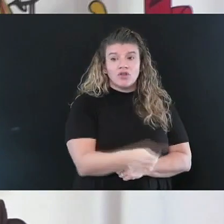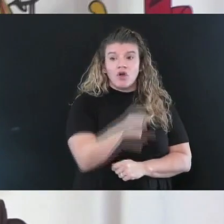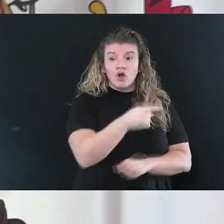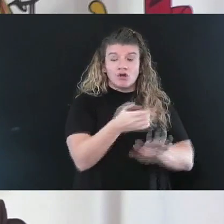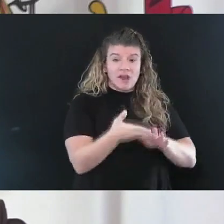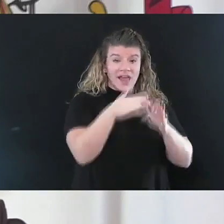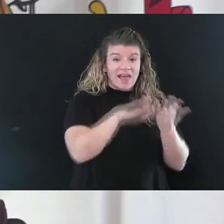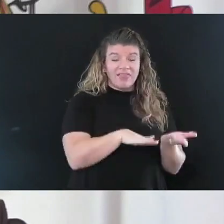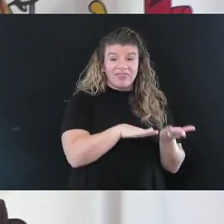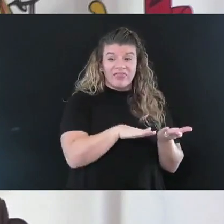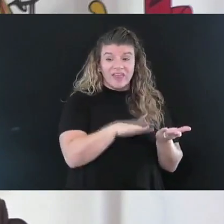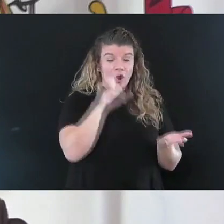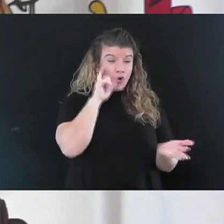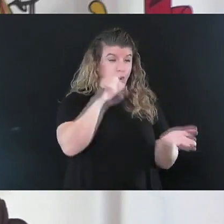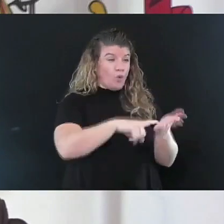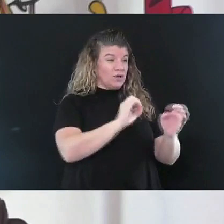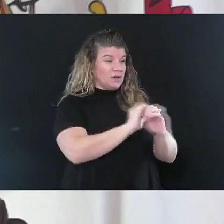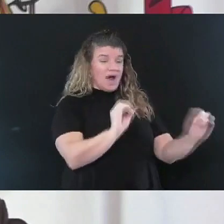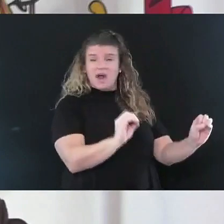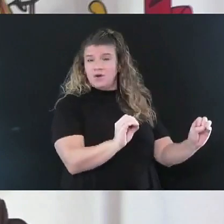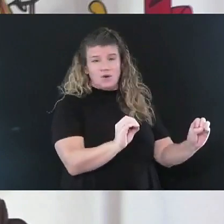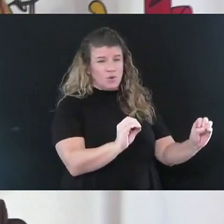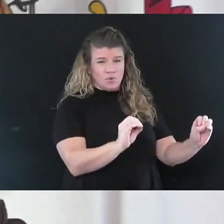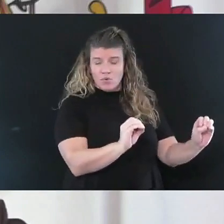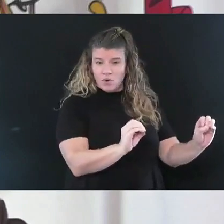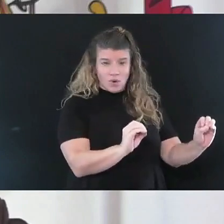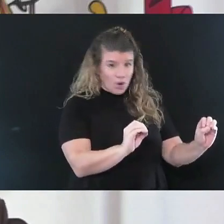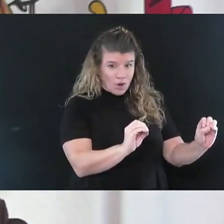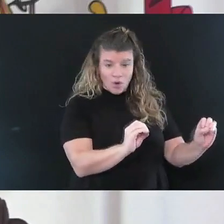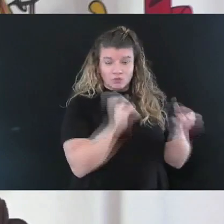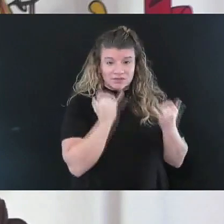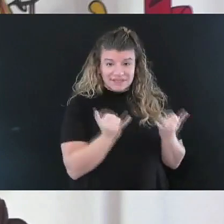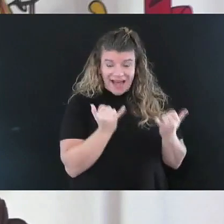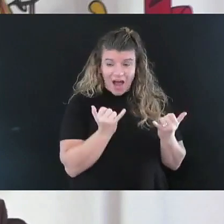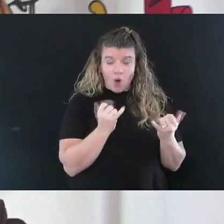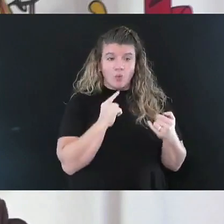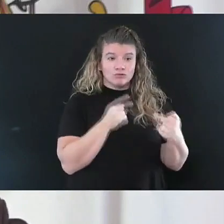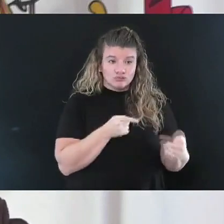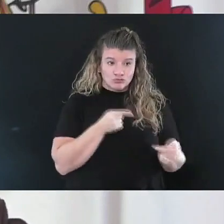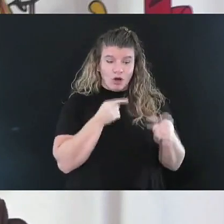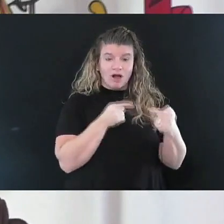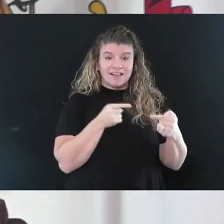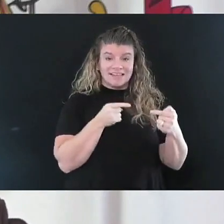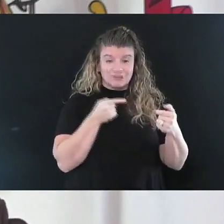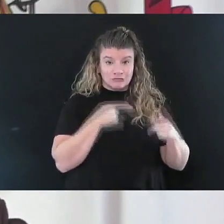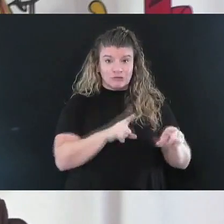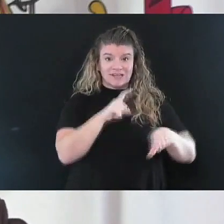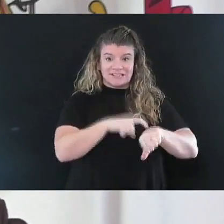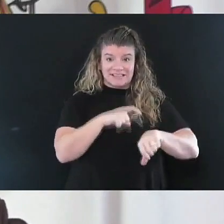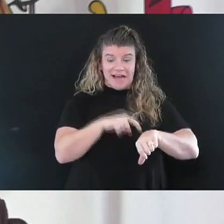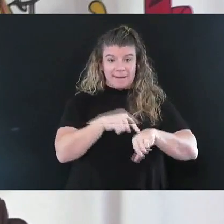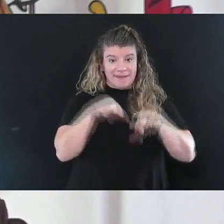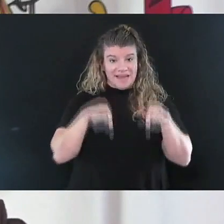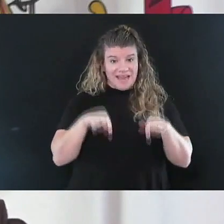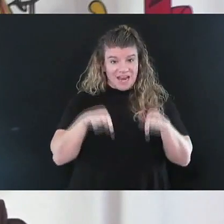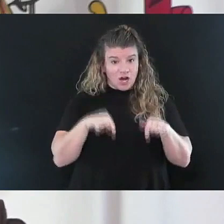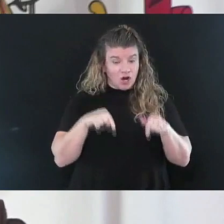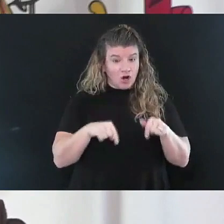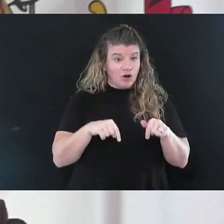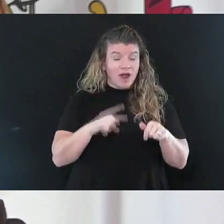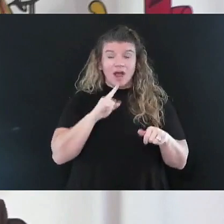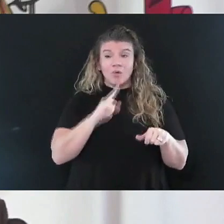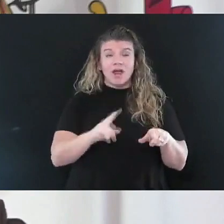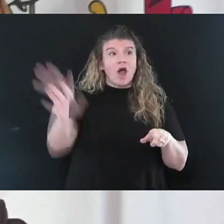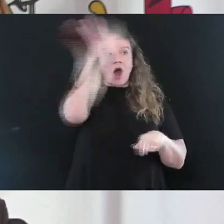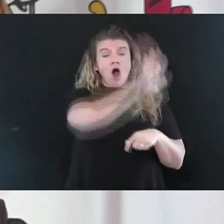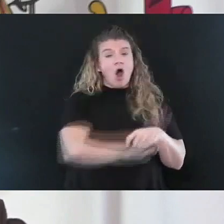deaths just go unnoticed as we struggle in this state, as all across this